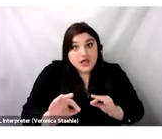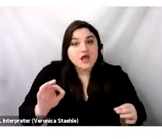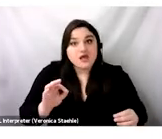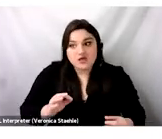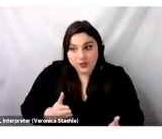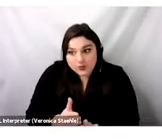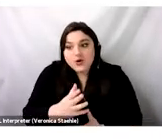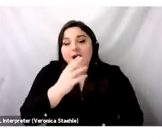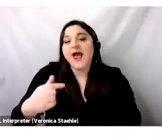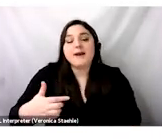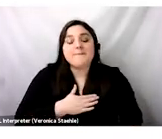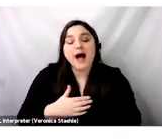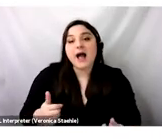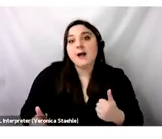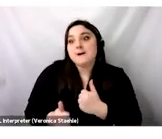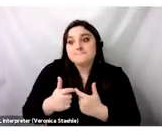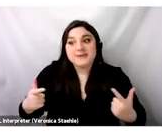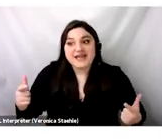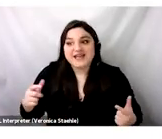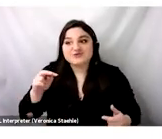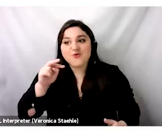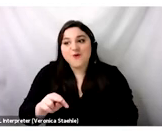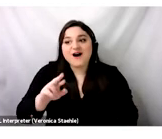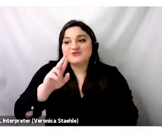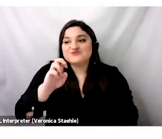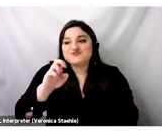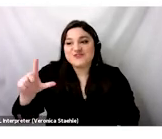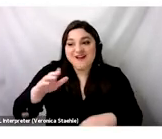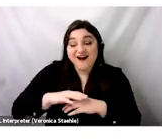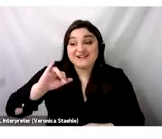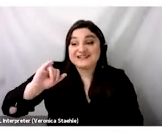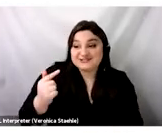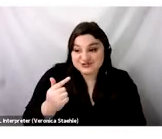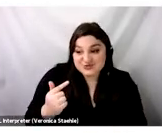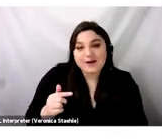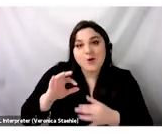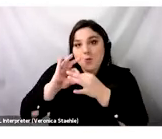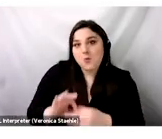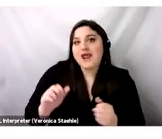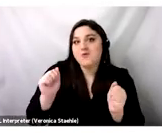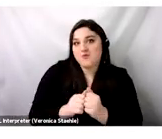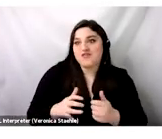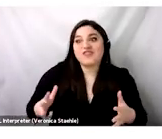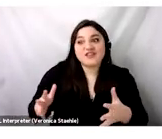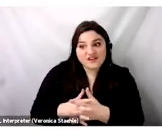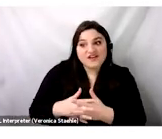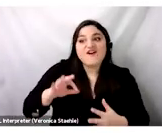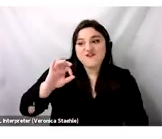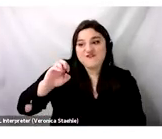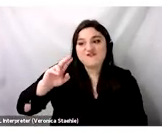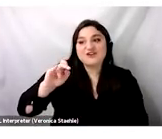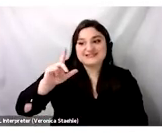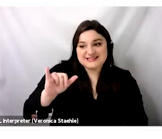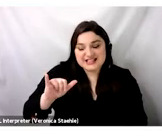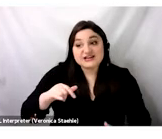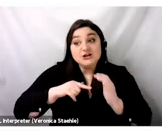my most widely watched reel on Instagram about fertility in terms of microplastics